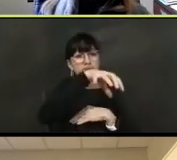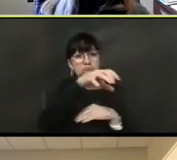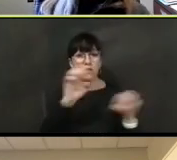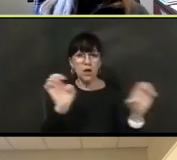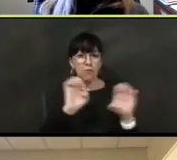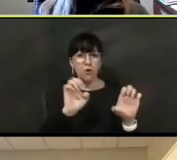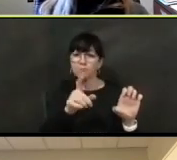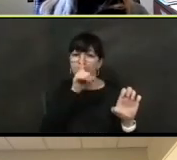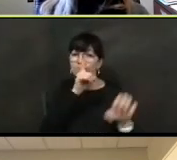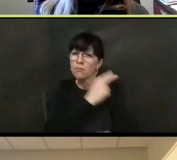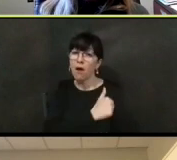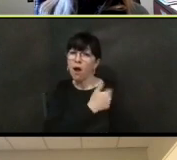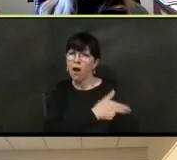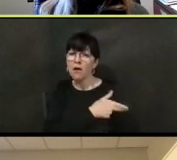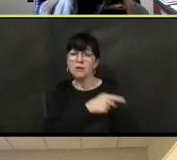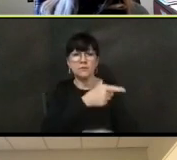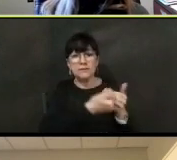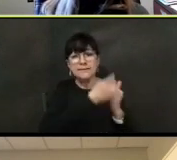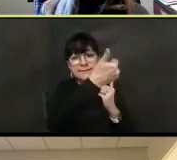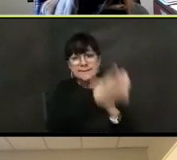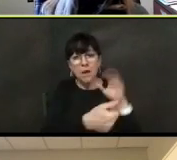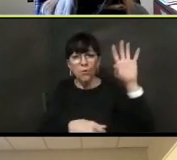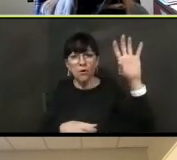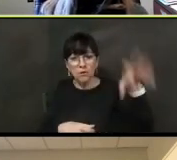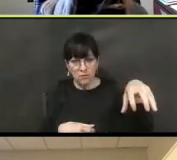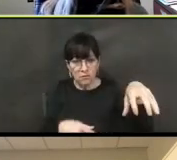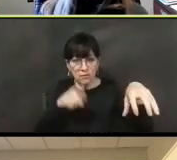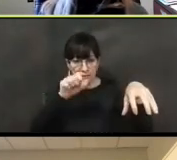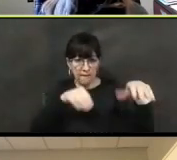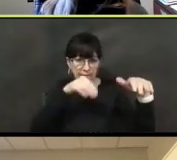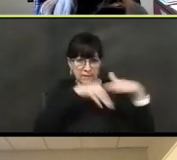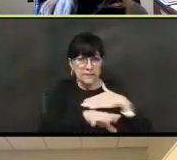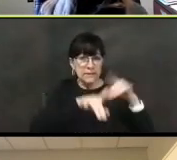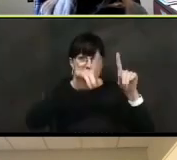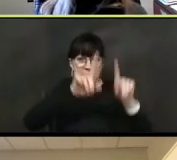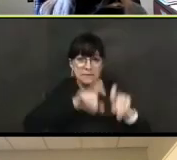concerns, is a big part of what we're looking at in our future here.